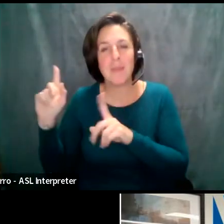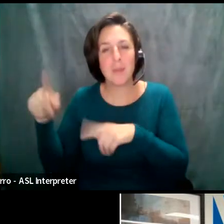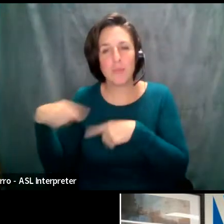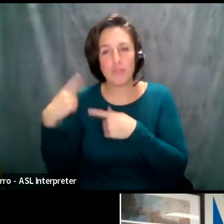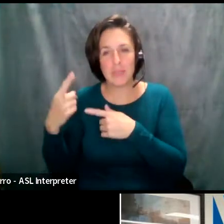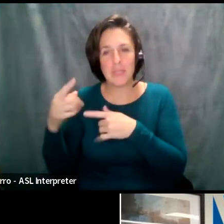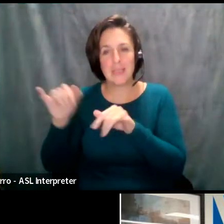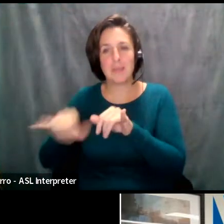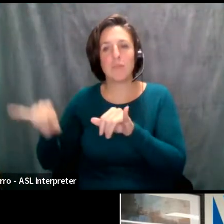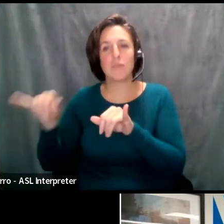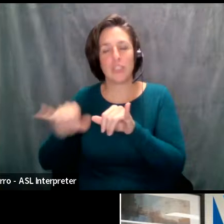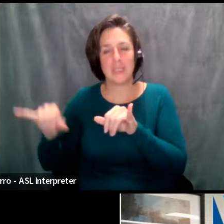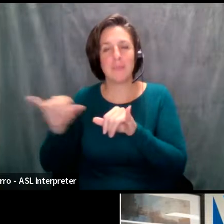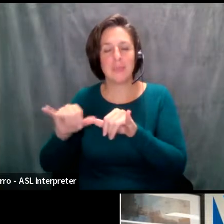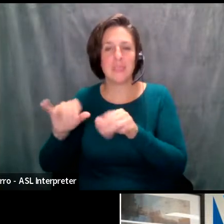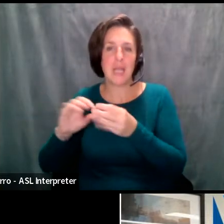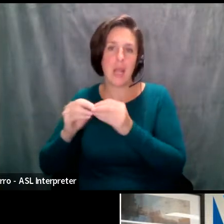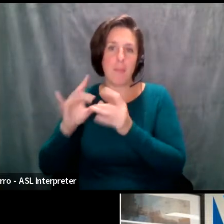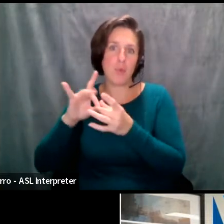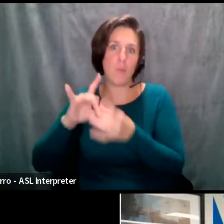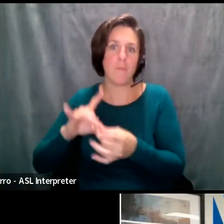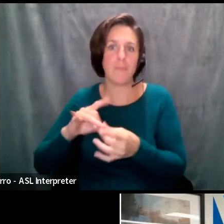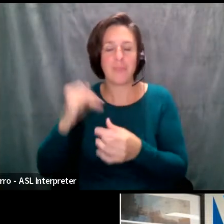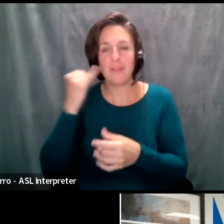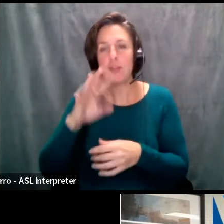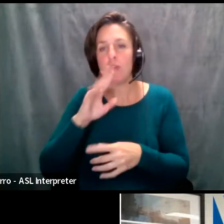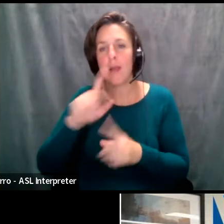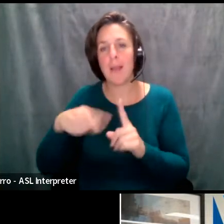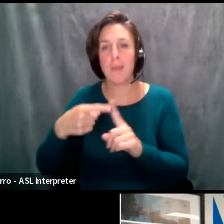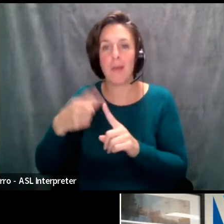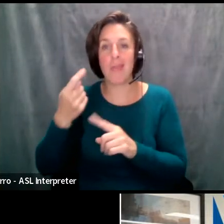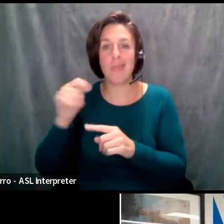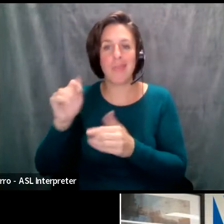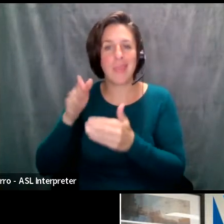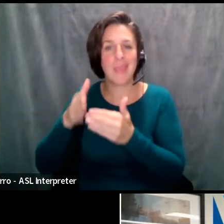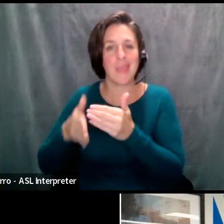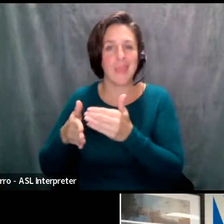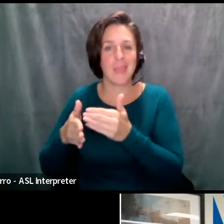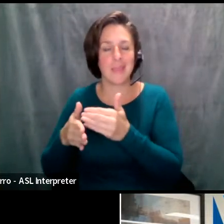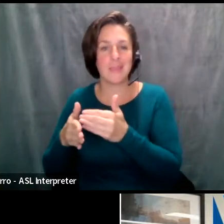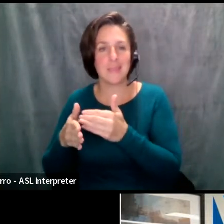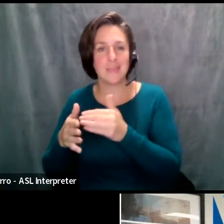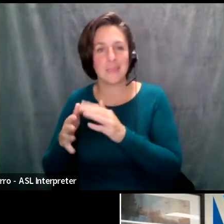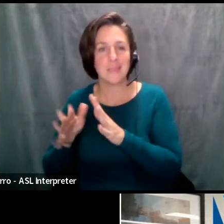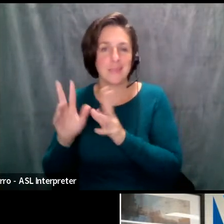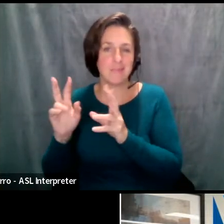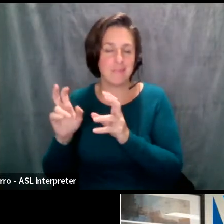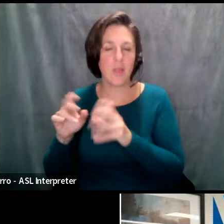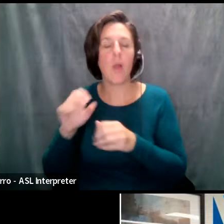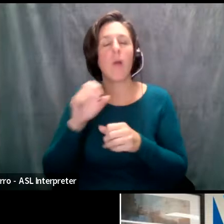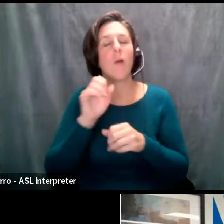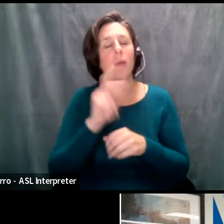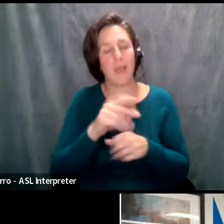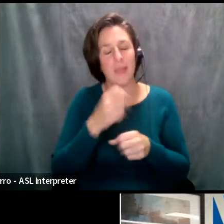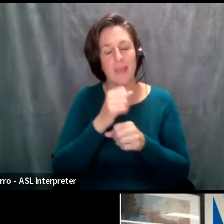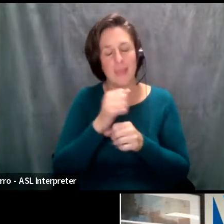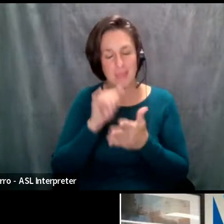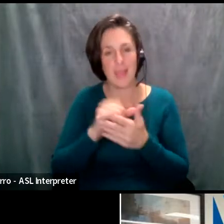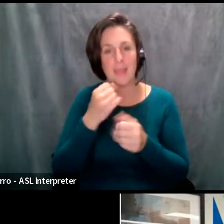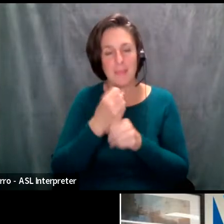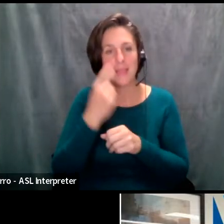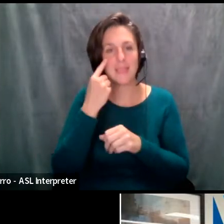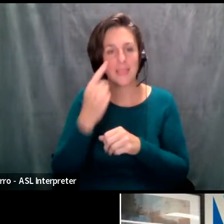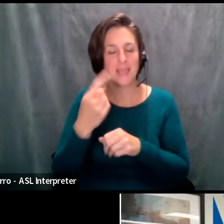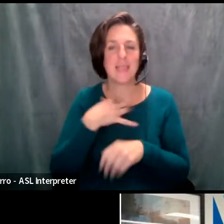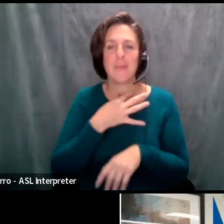persistent, number wise. If you talk about the end. Okay, that makes sense. I was curious